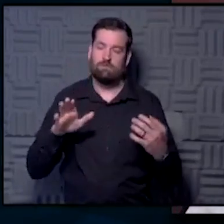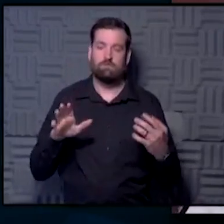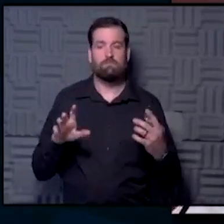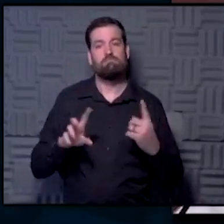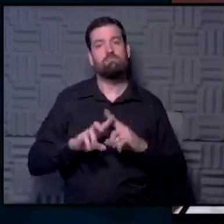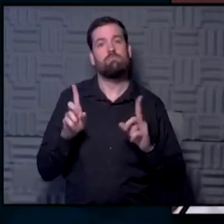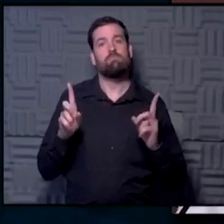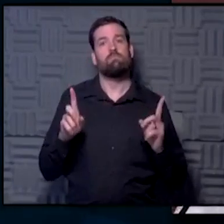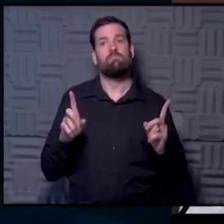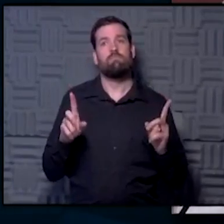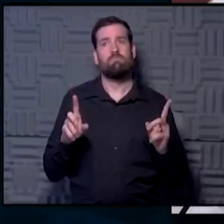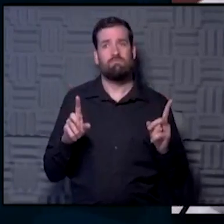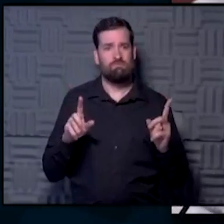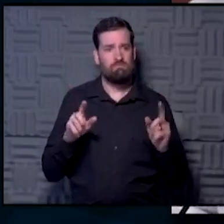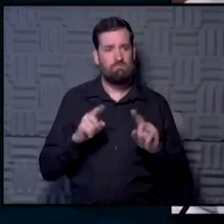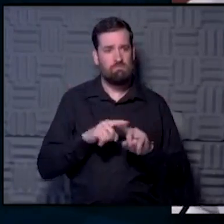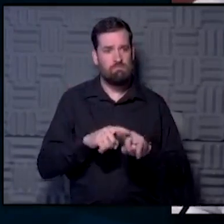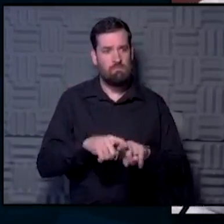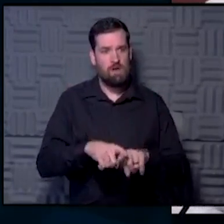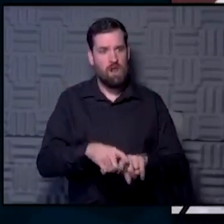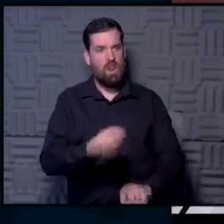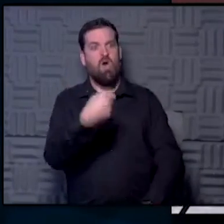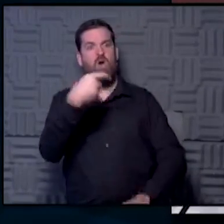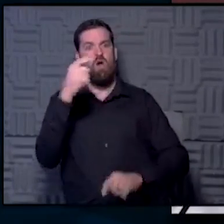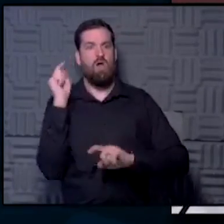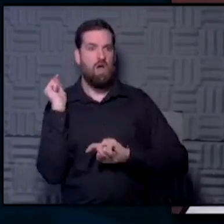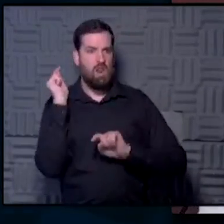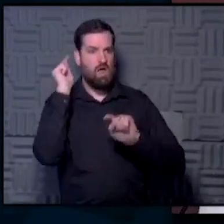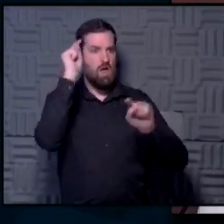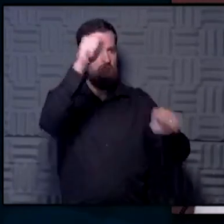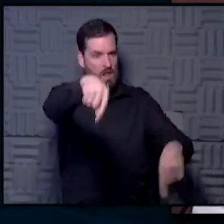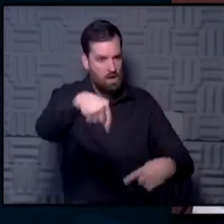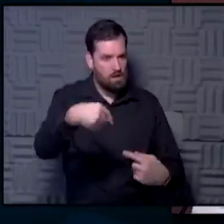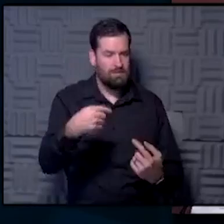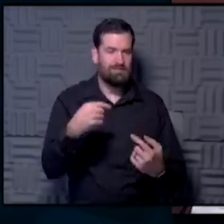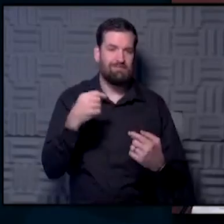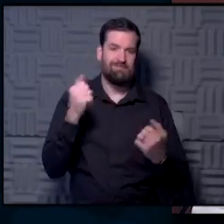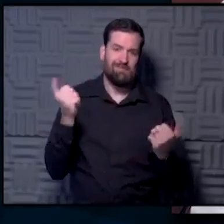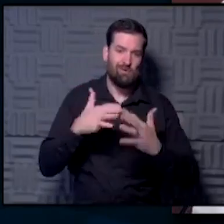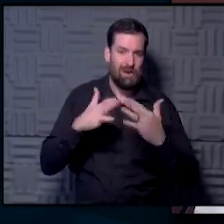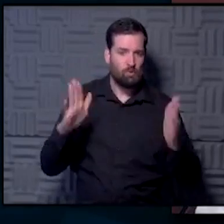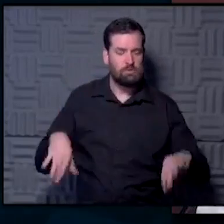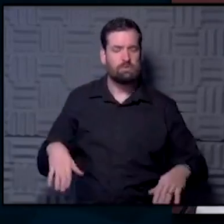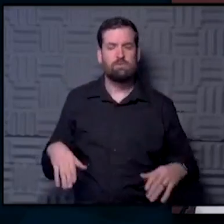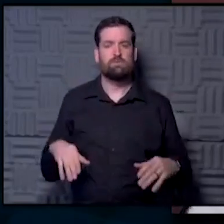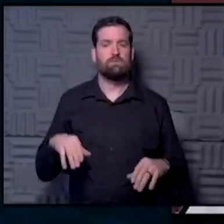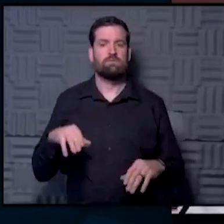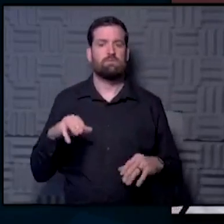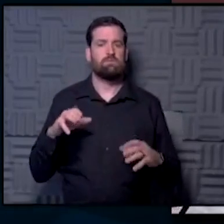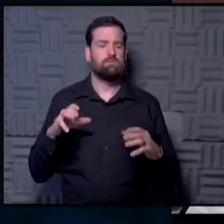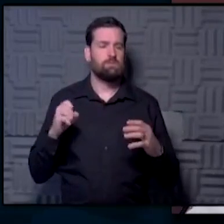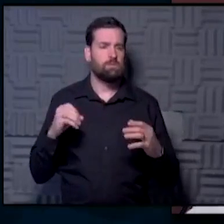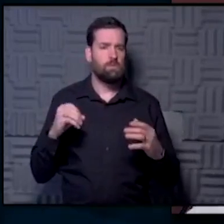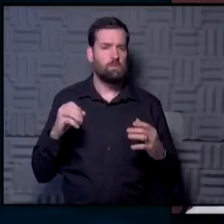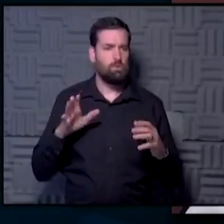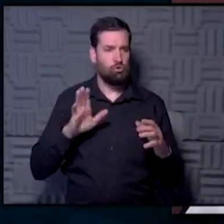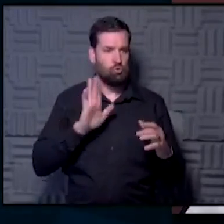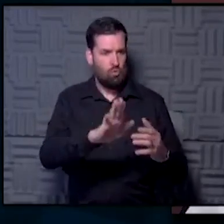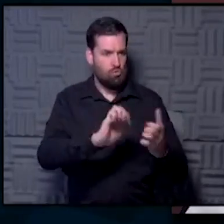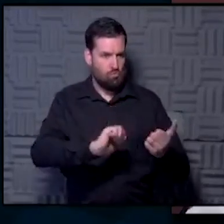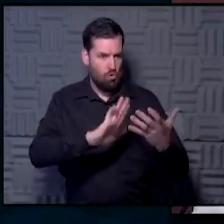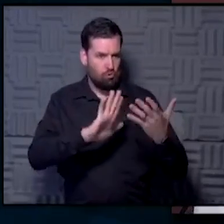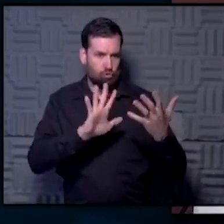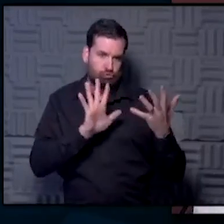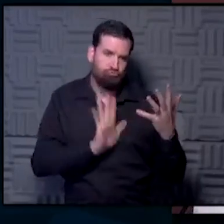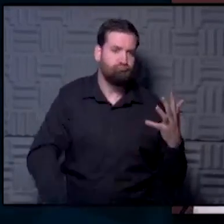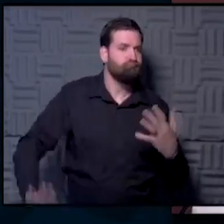But it's a long way to go for me to go to a haunted house in Salt Lake from Kansas City. So talk to me, how widespread is your approach